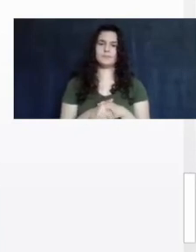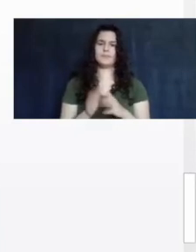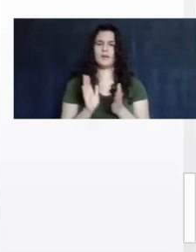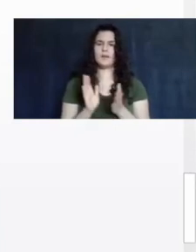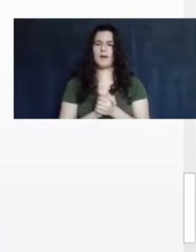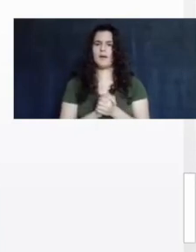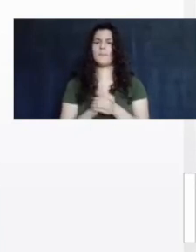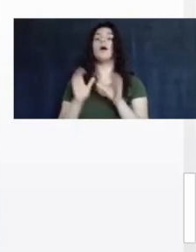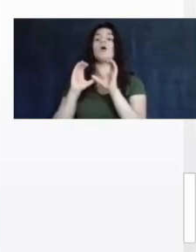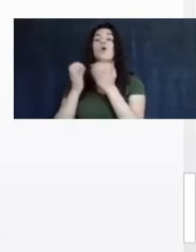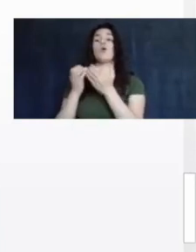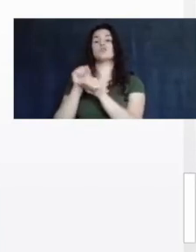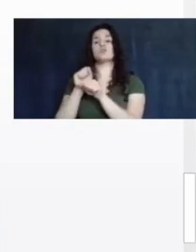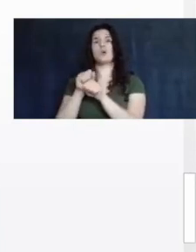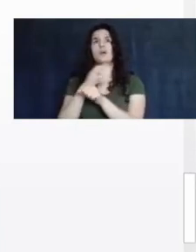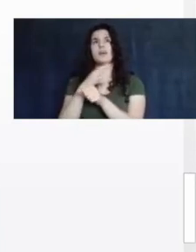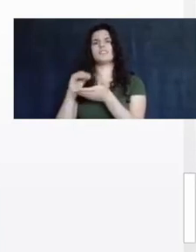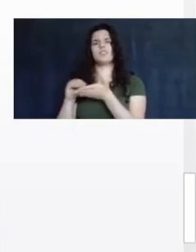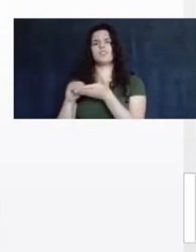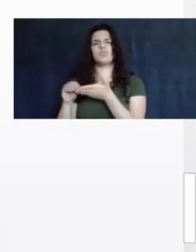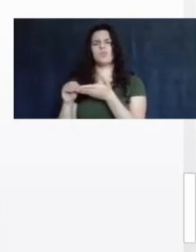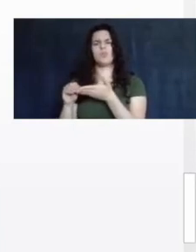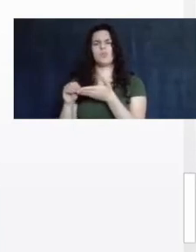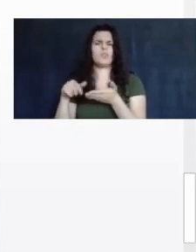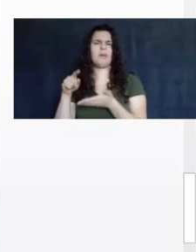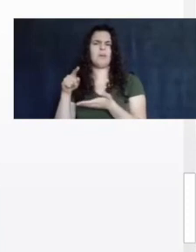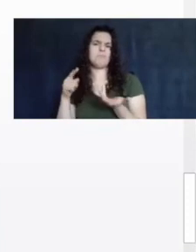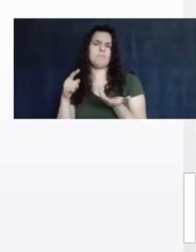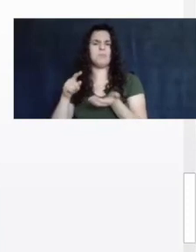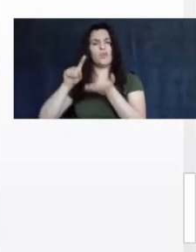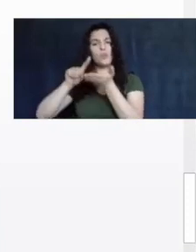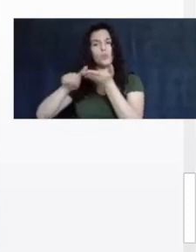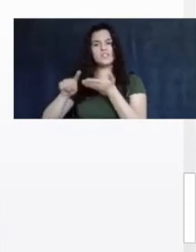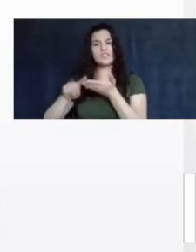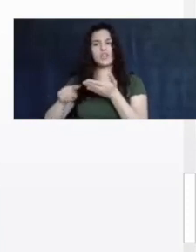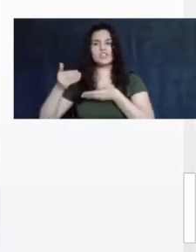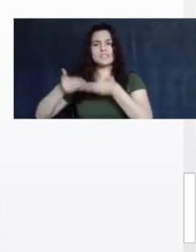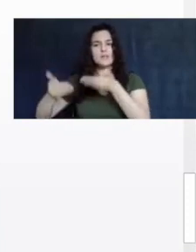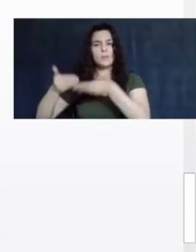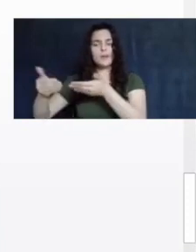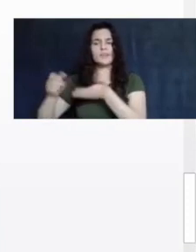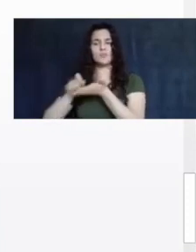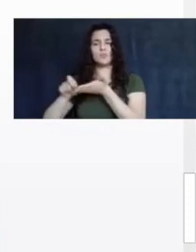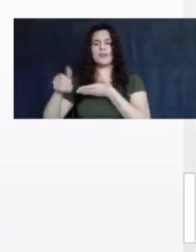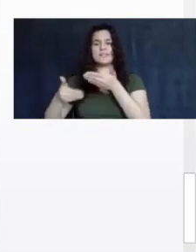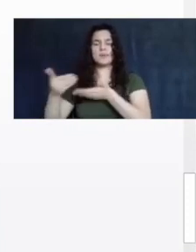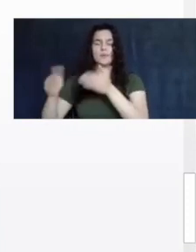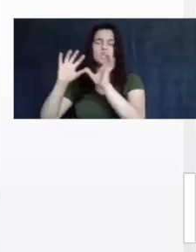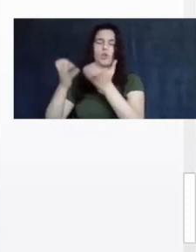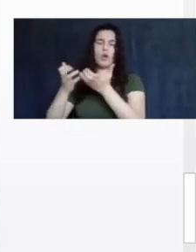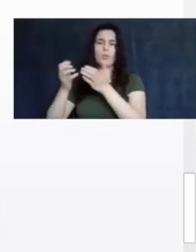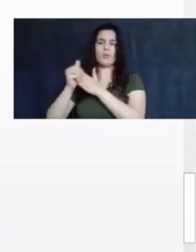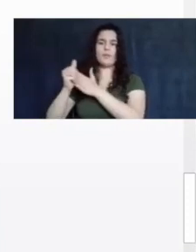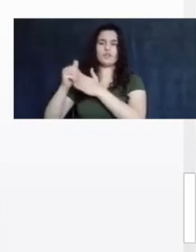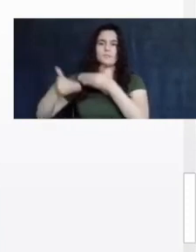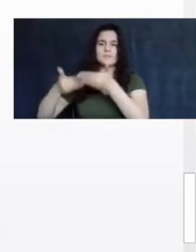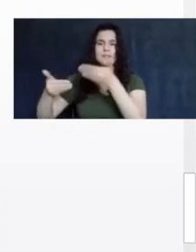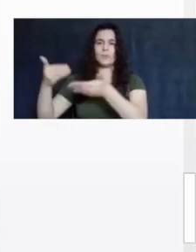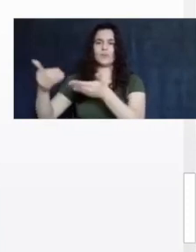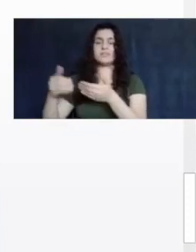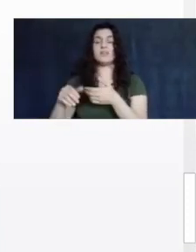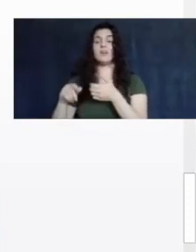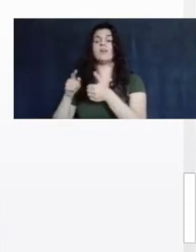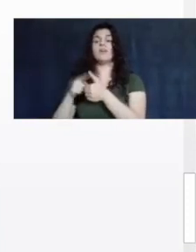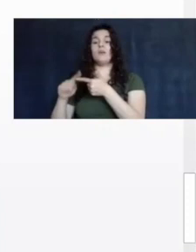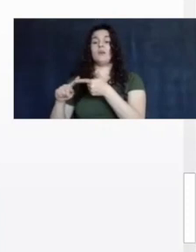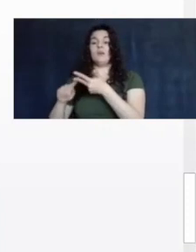Coursework and dissertation, well, that's kind of what I want to talk about right there, the research sequence and writing sequence and global leadership sequence. I think the other area that most